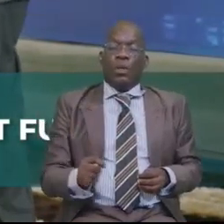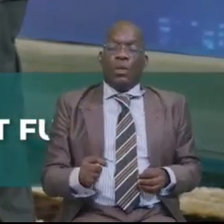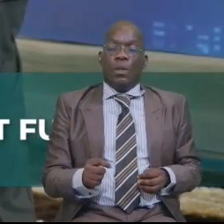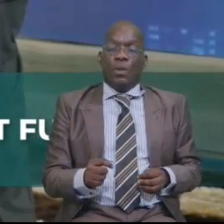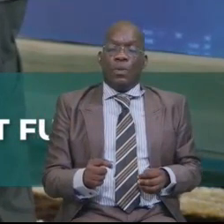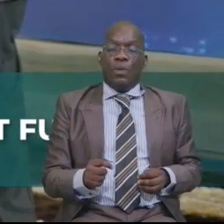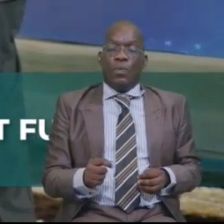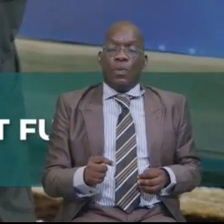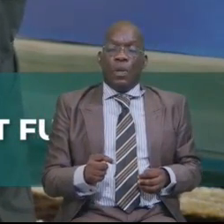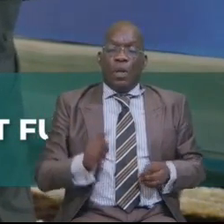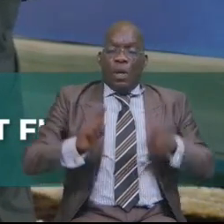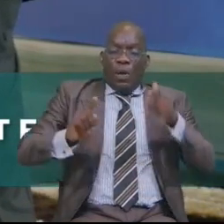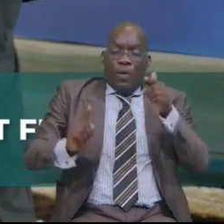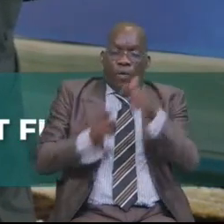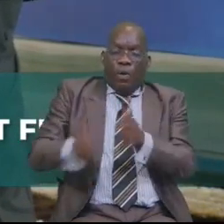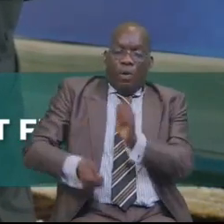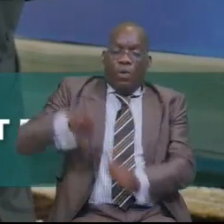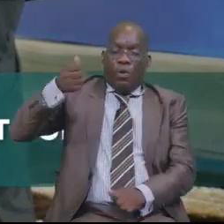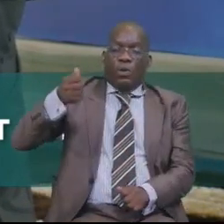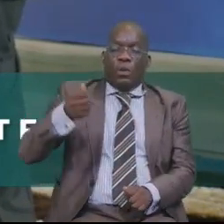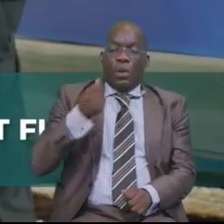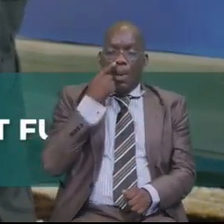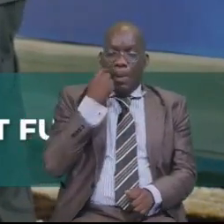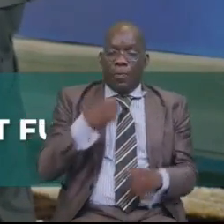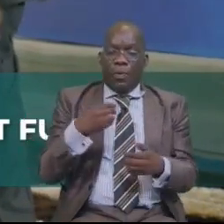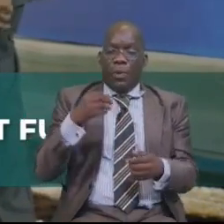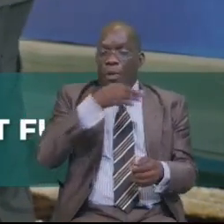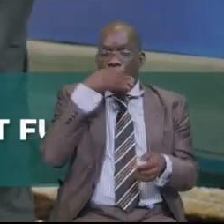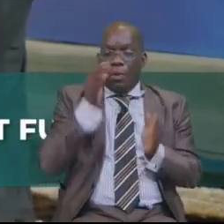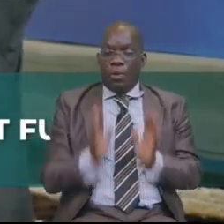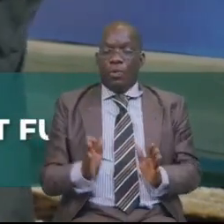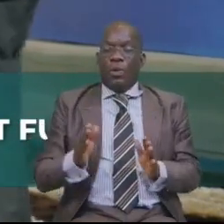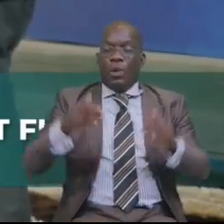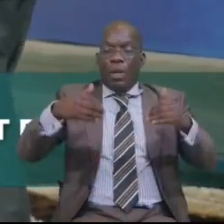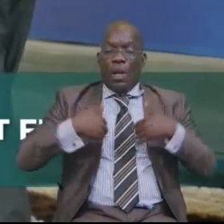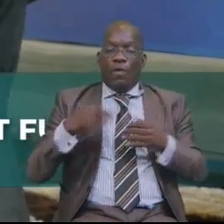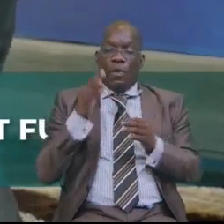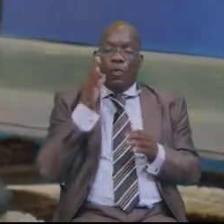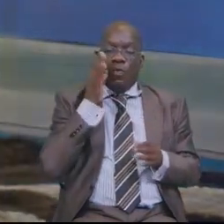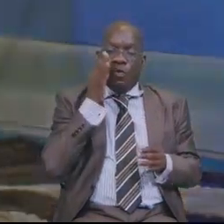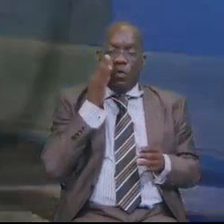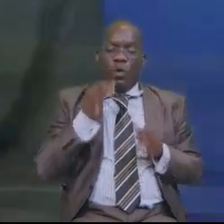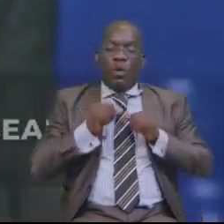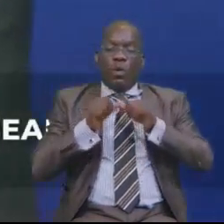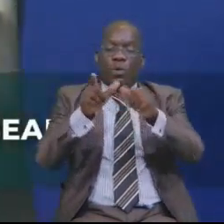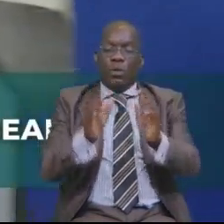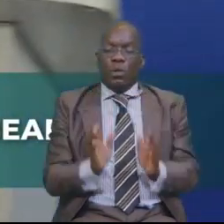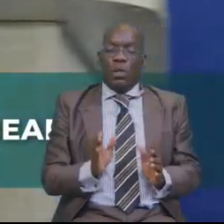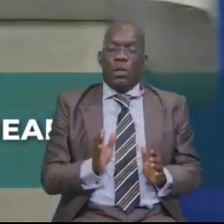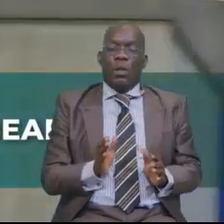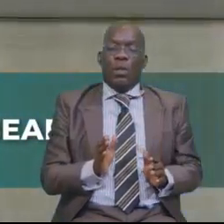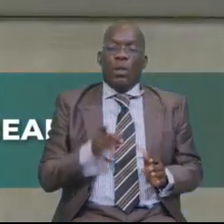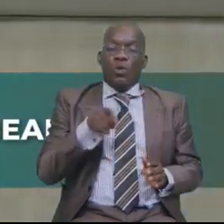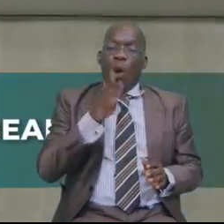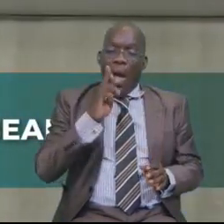fruitful cultivators bearing fruits continually. Foremost, you are in the